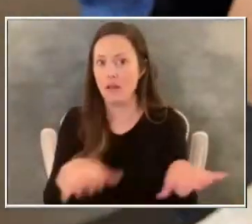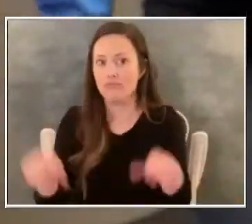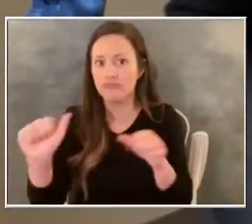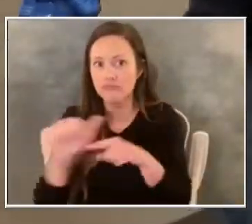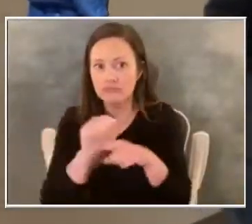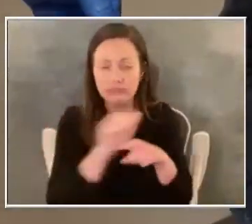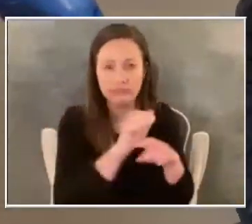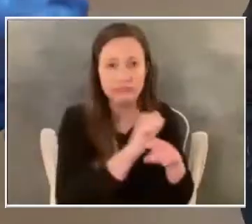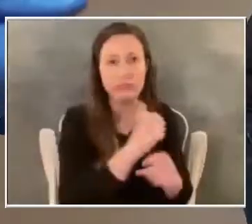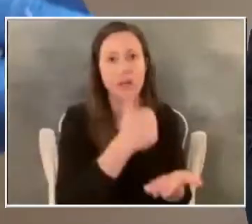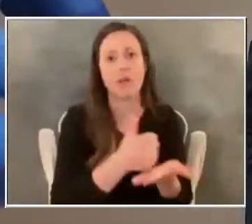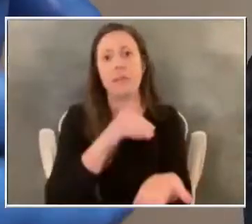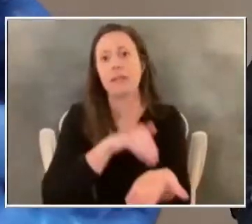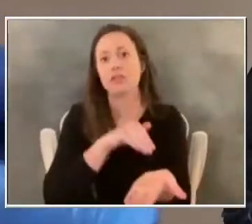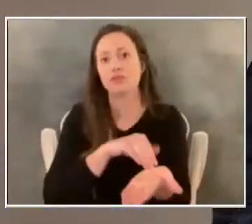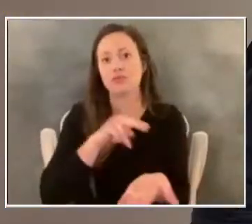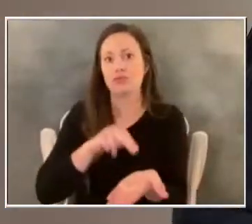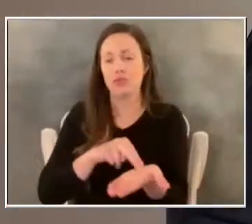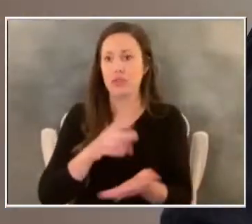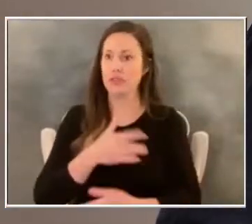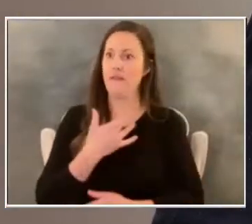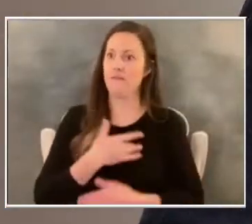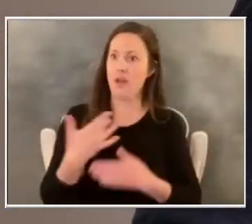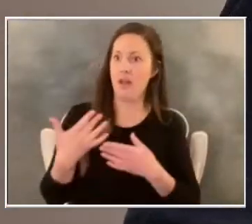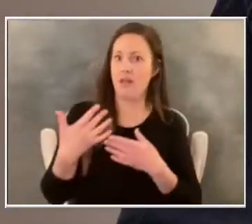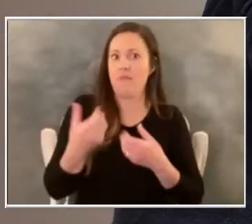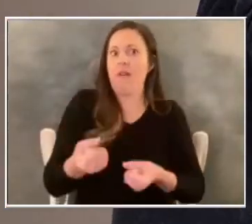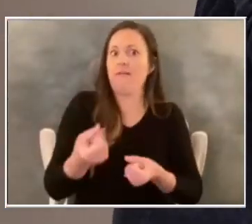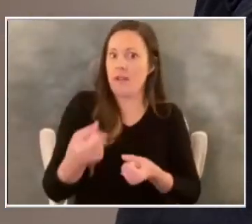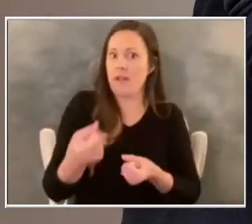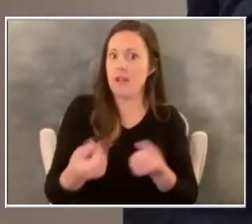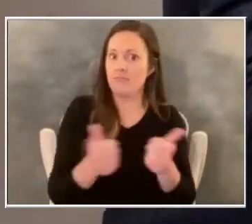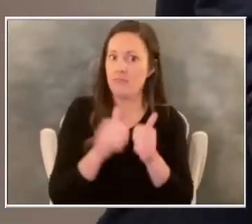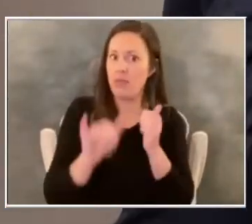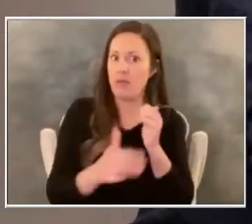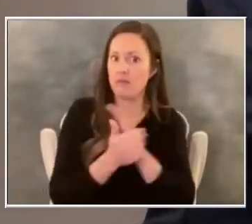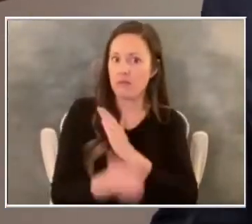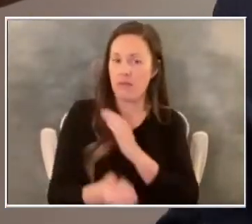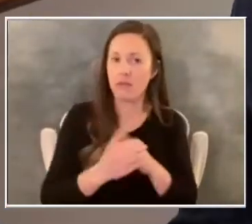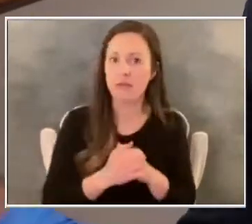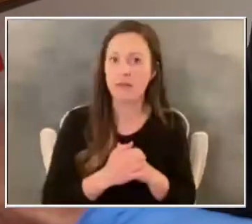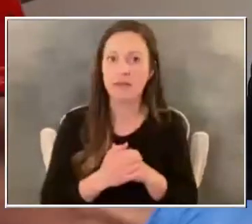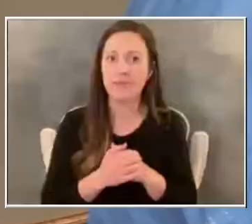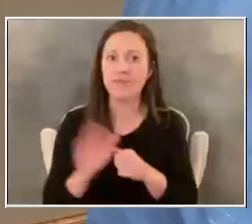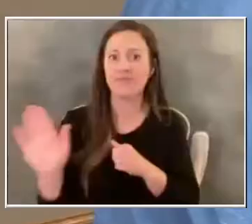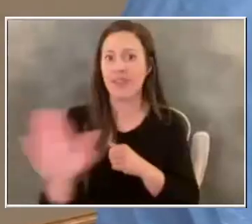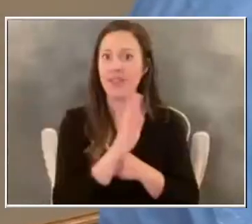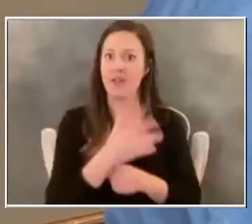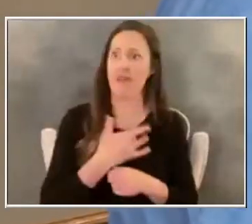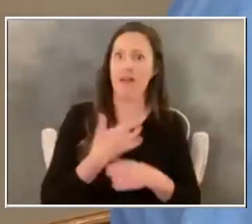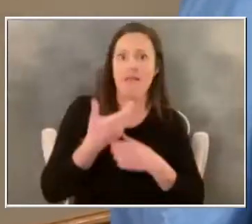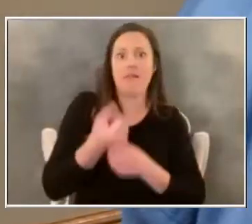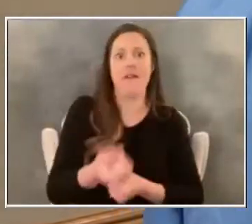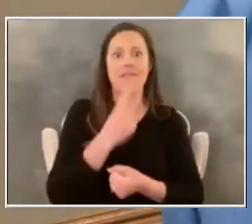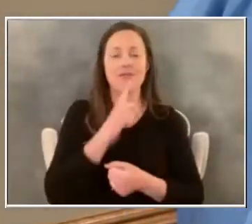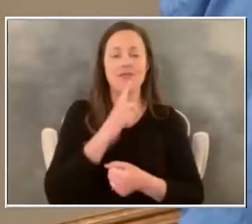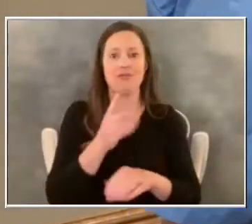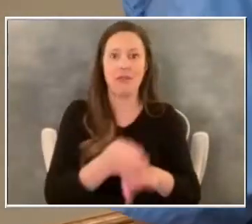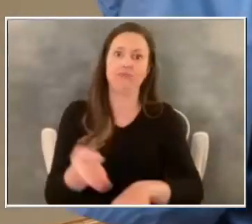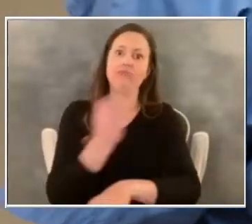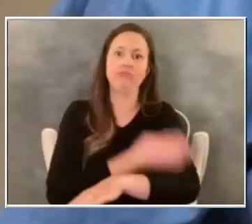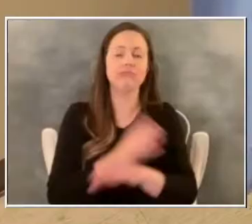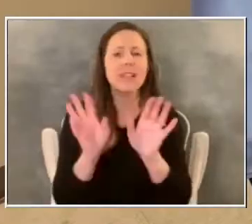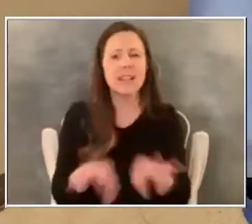doctors regain conviction in a skill they rarely use. Then that confidence level comes back, and that's important because sometimes in a